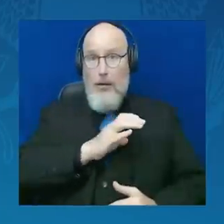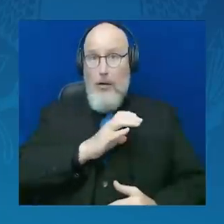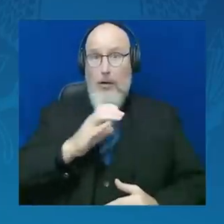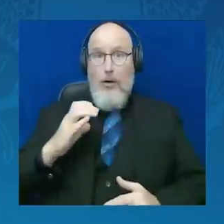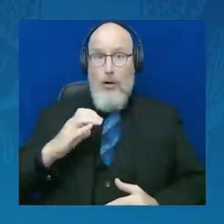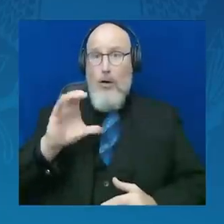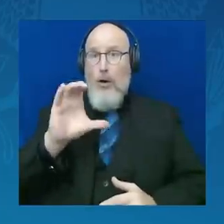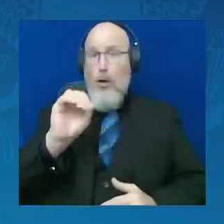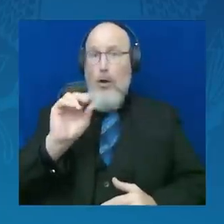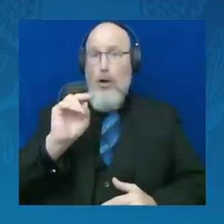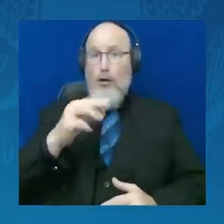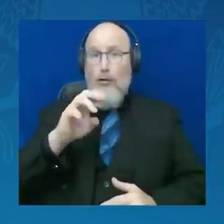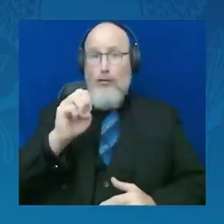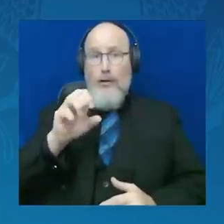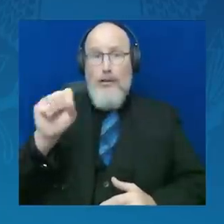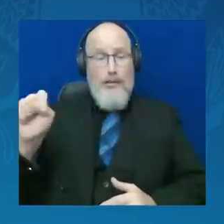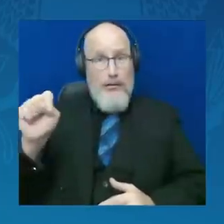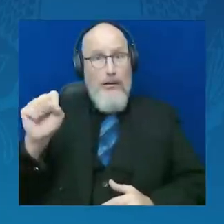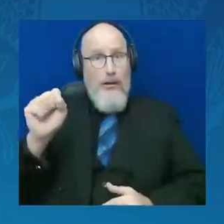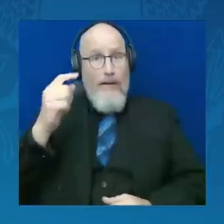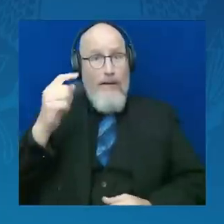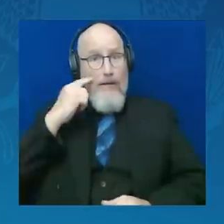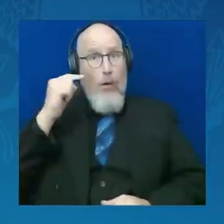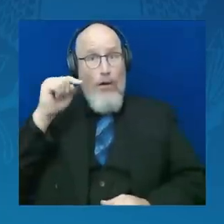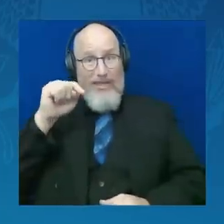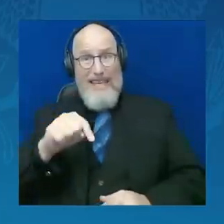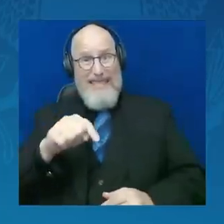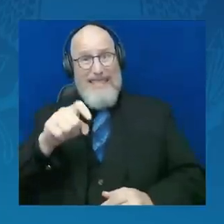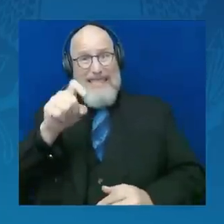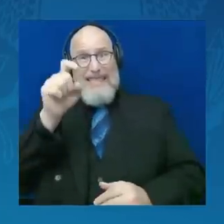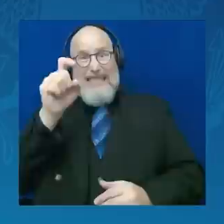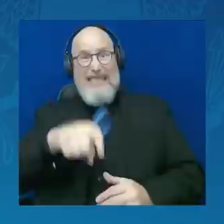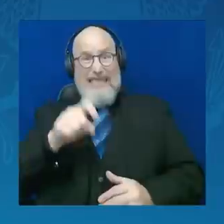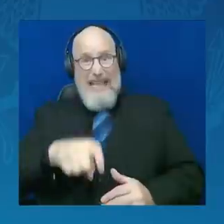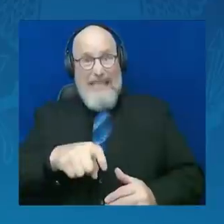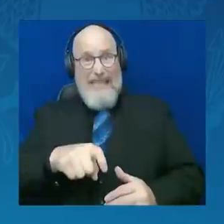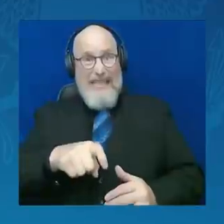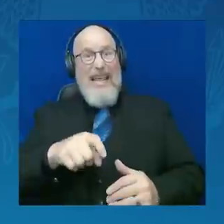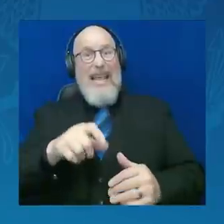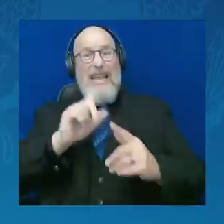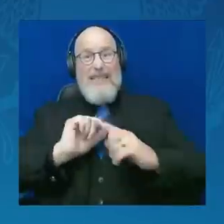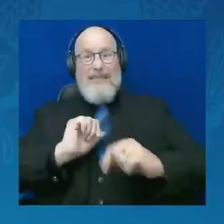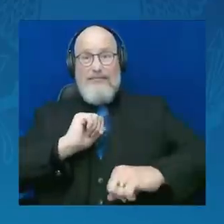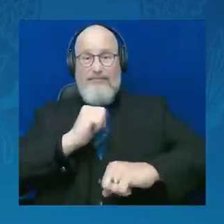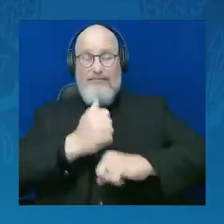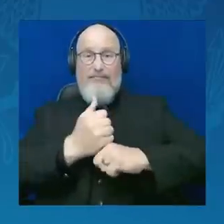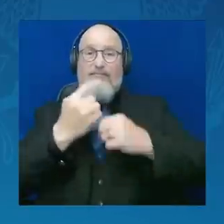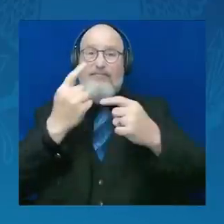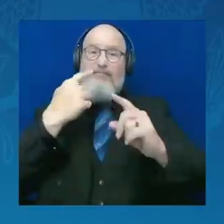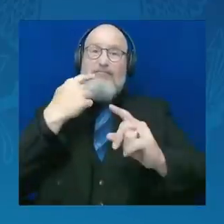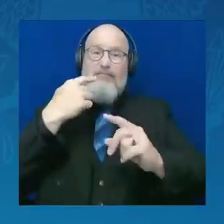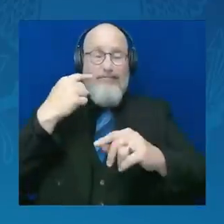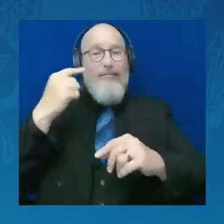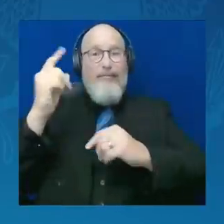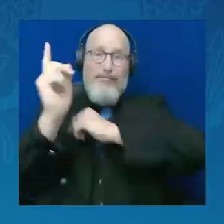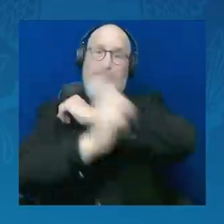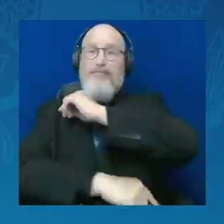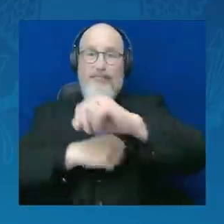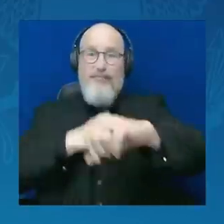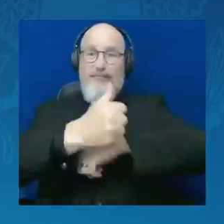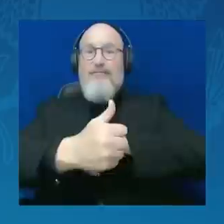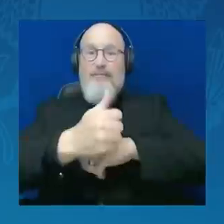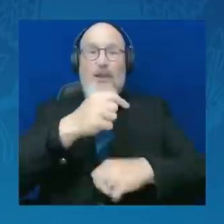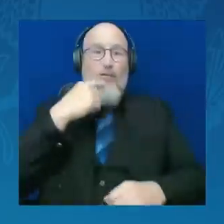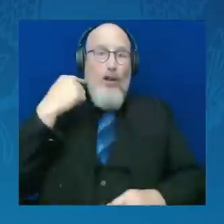necessity and actually the imposition of effective sanctions on the Russian Federation. The United States is in